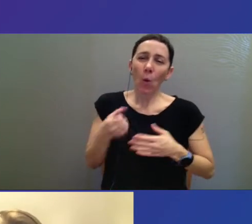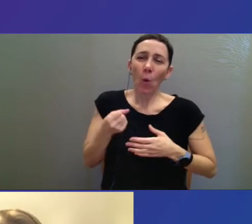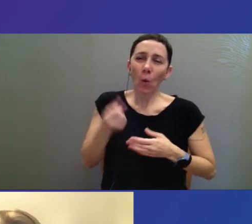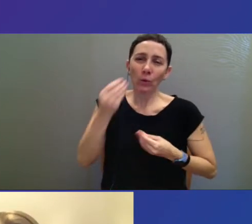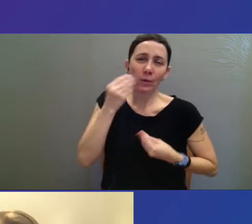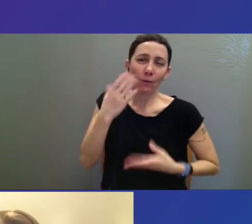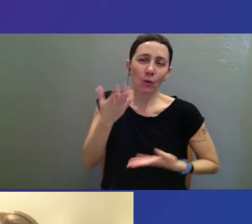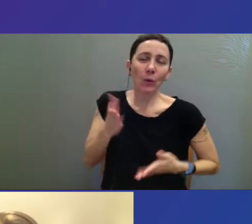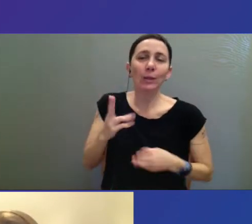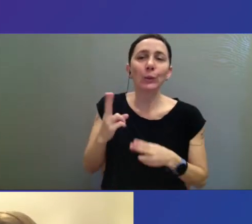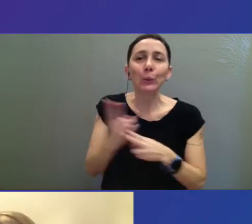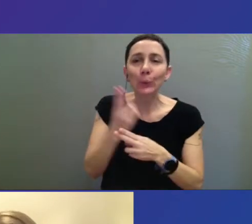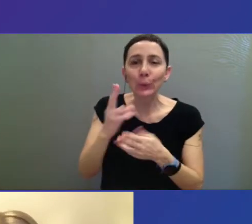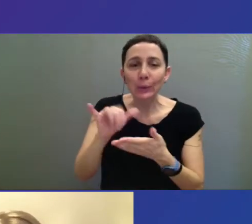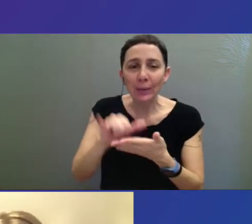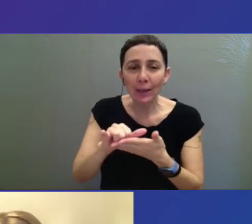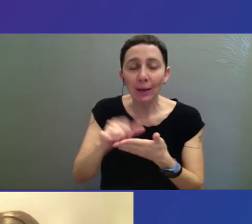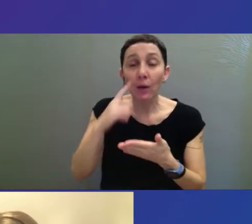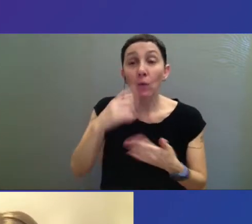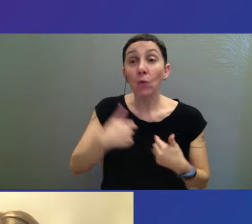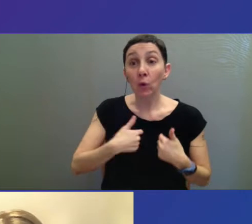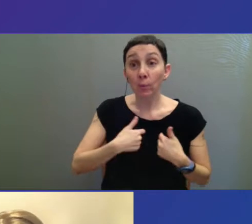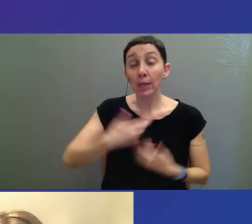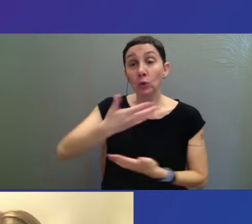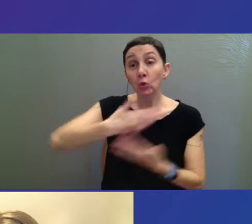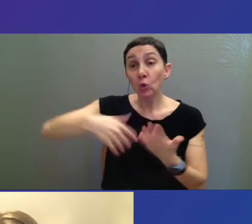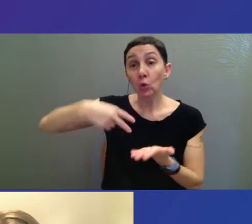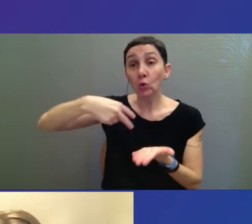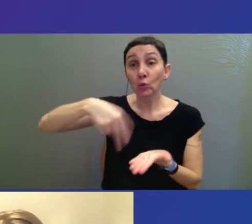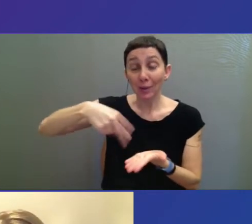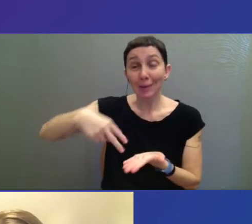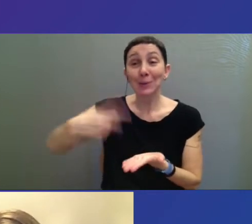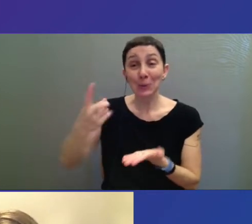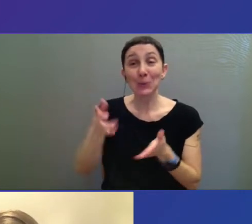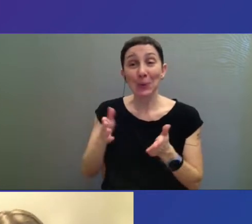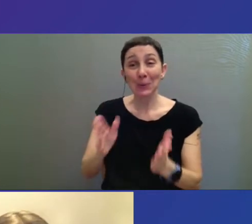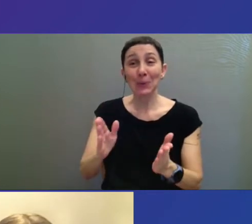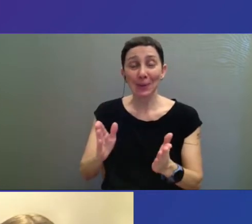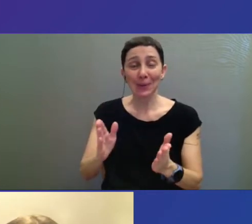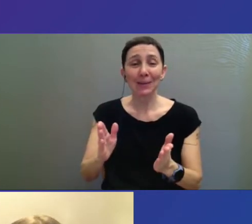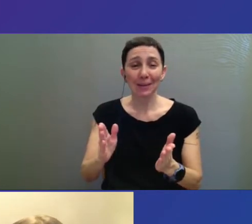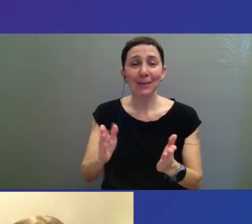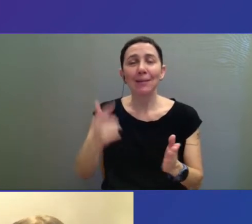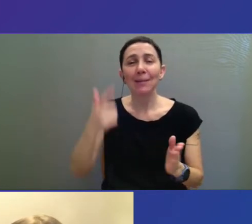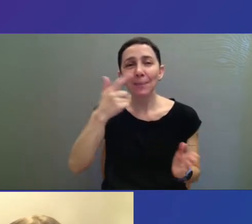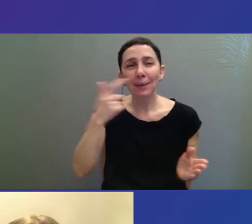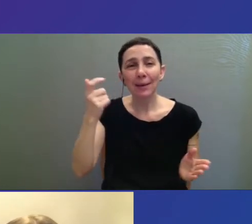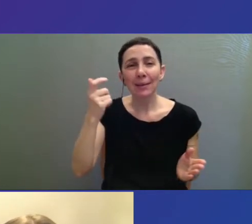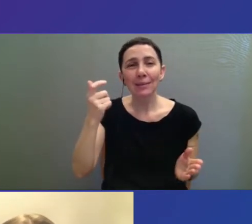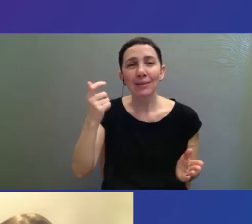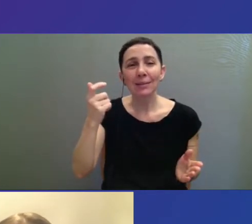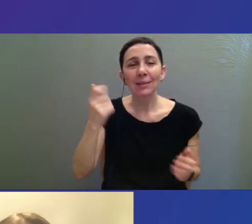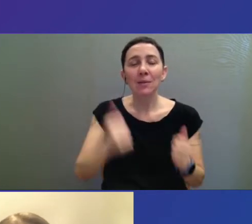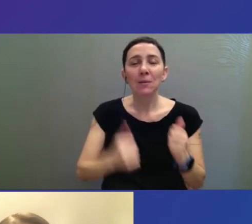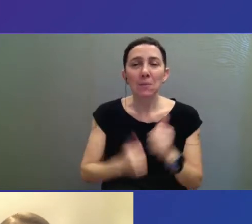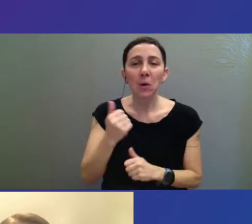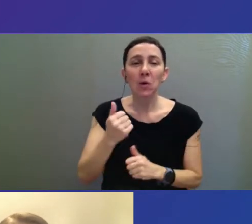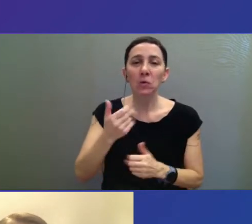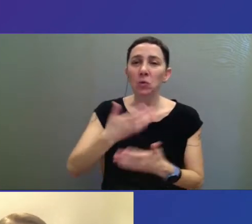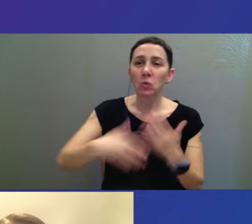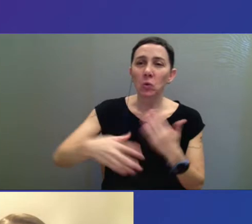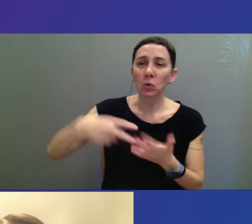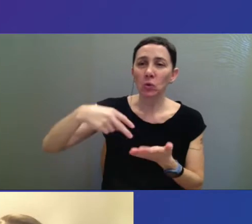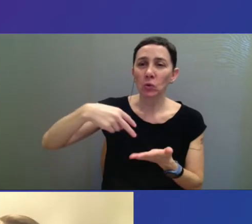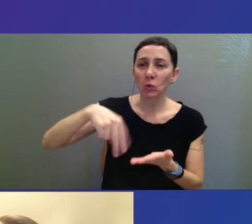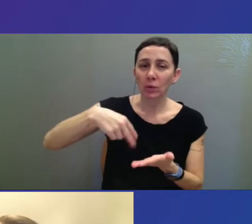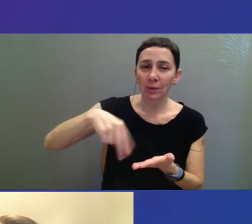use it. And for me, social dance has been a way to do that because of the fact that most social dances that I practice,